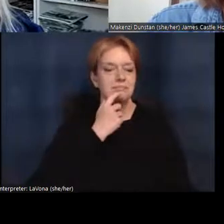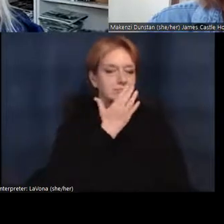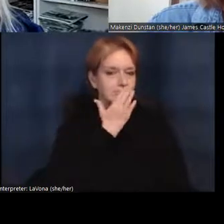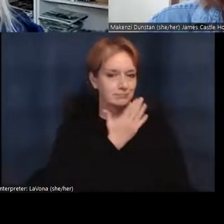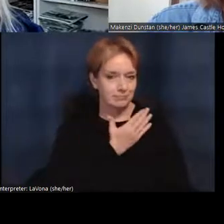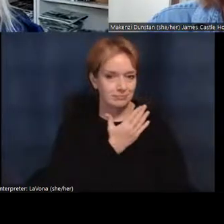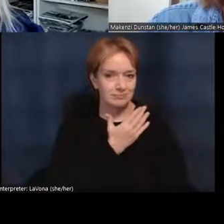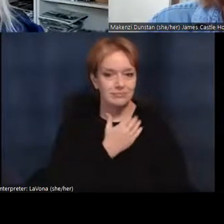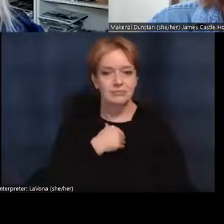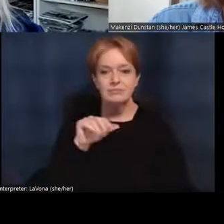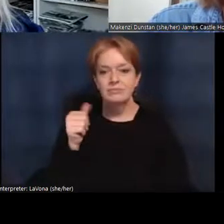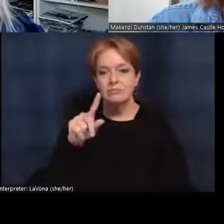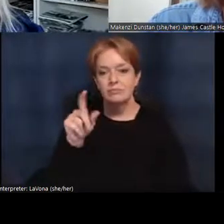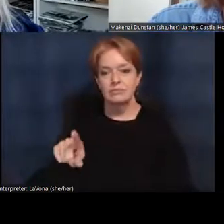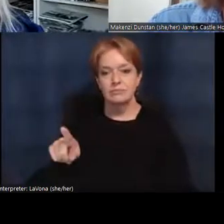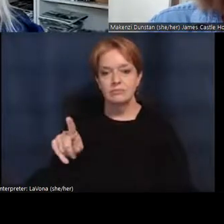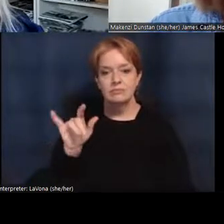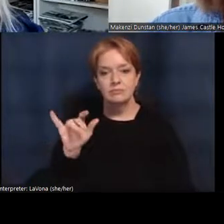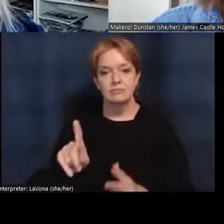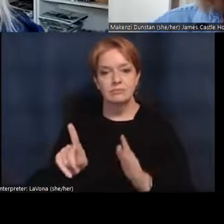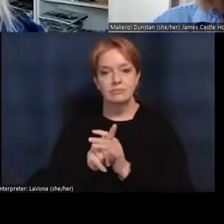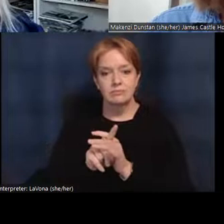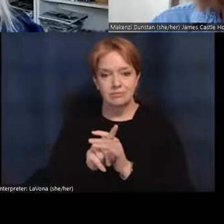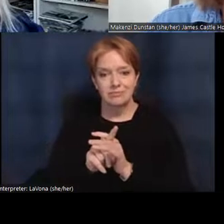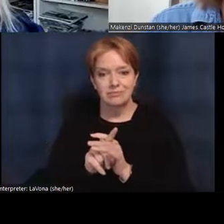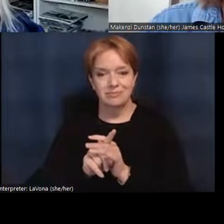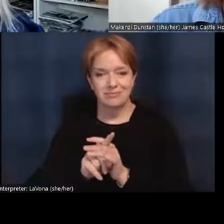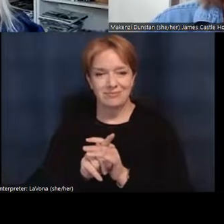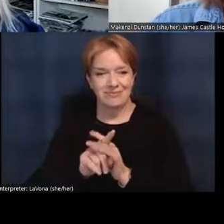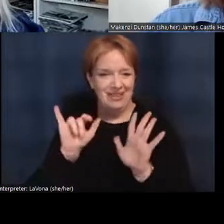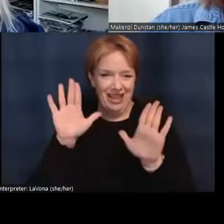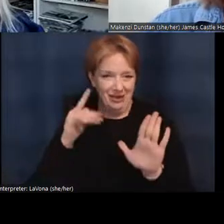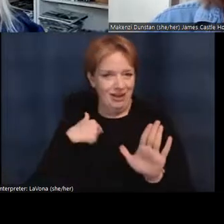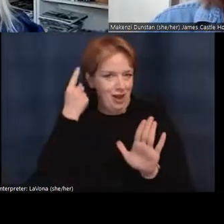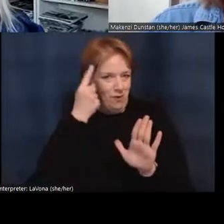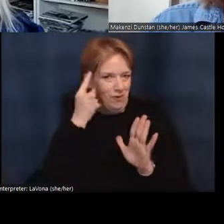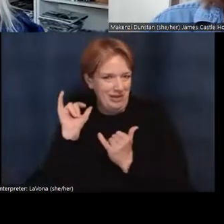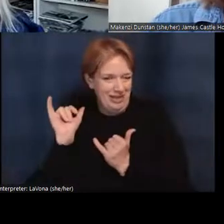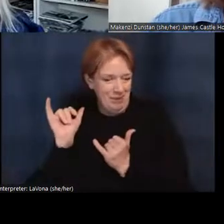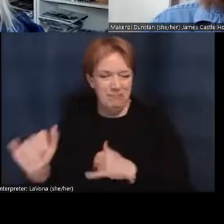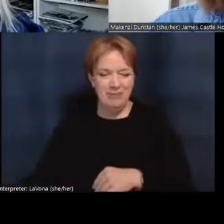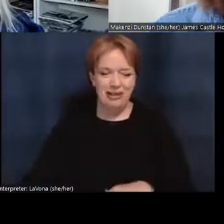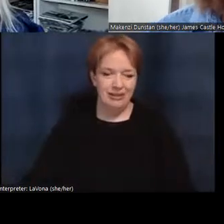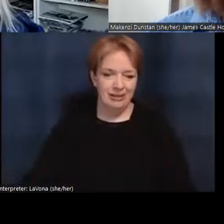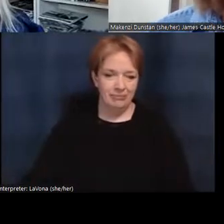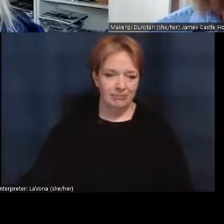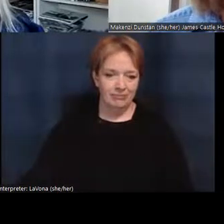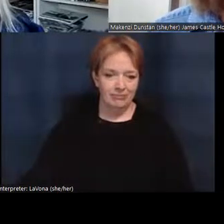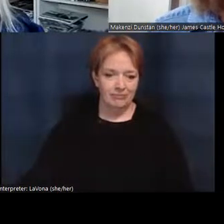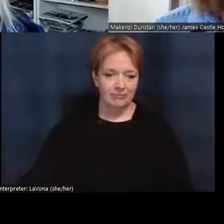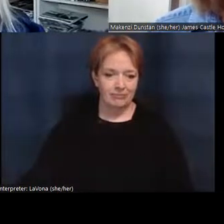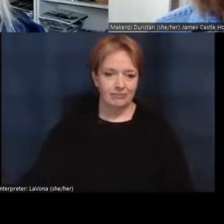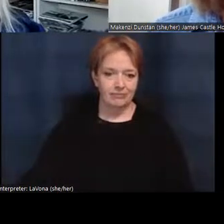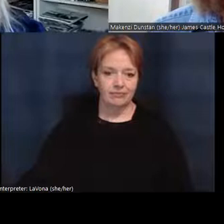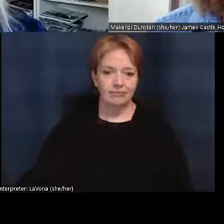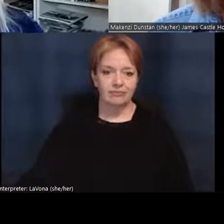I have another question about, which is great, because I've been wondering this as well, about the residency program